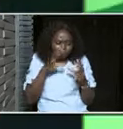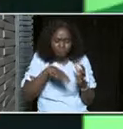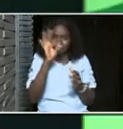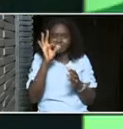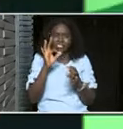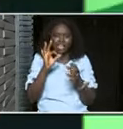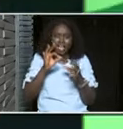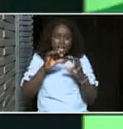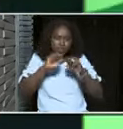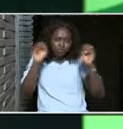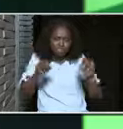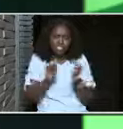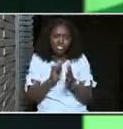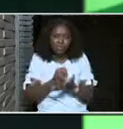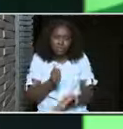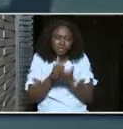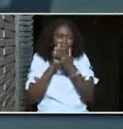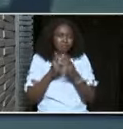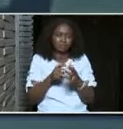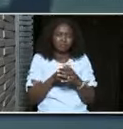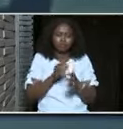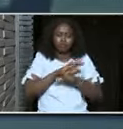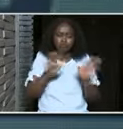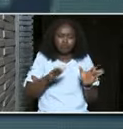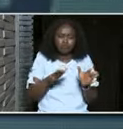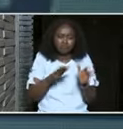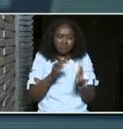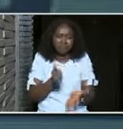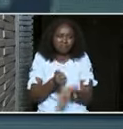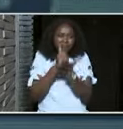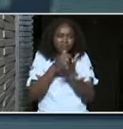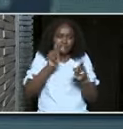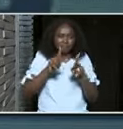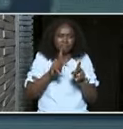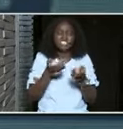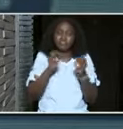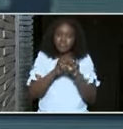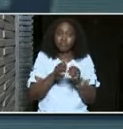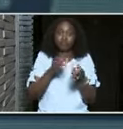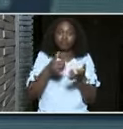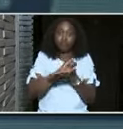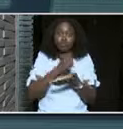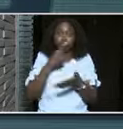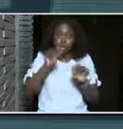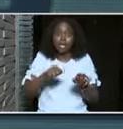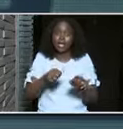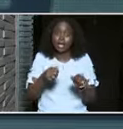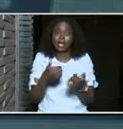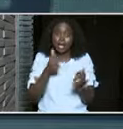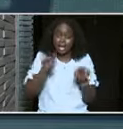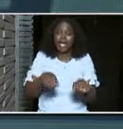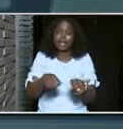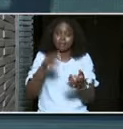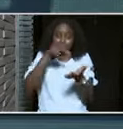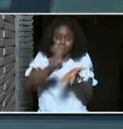Mm. Don't subsidize everybody, including people who can afford to pay. People who can afford to pay, let them pay.